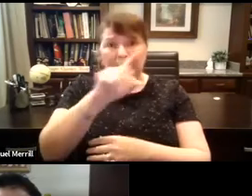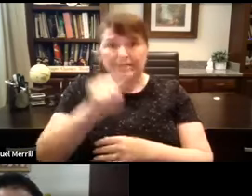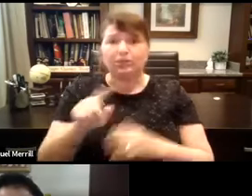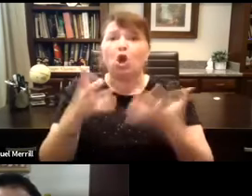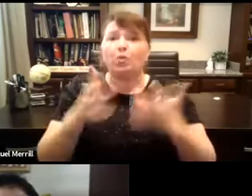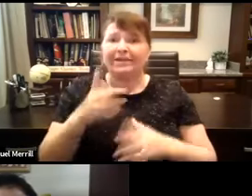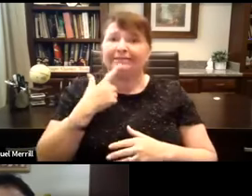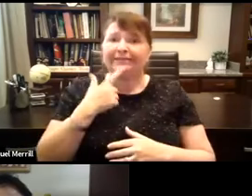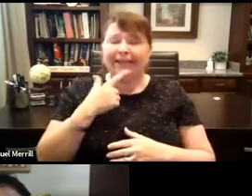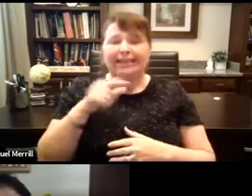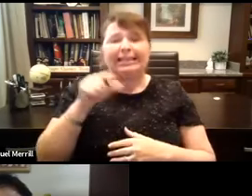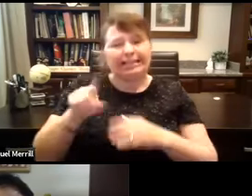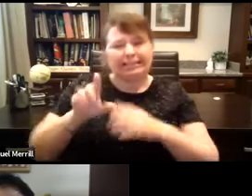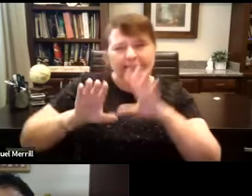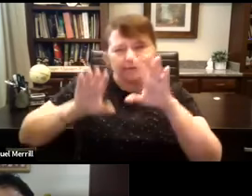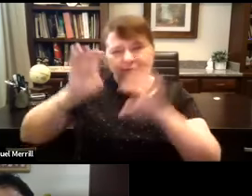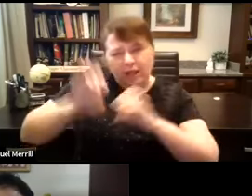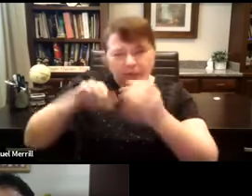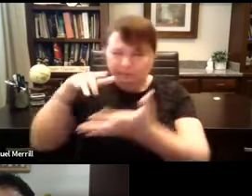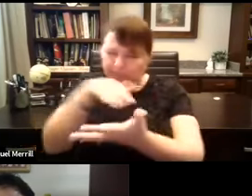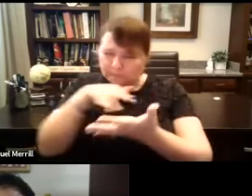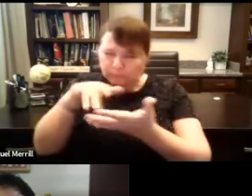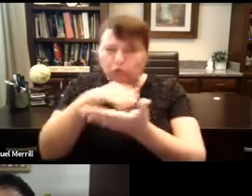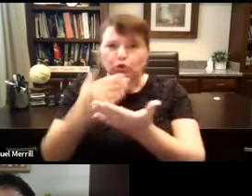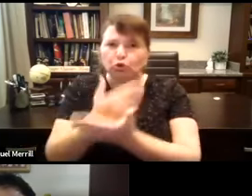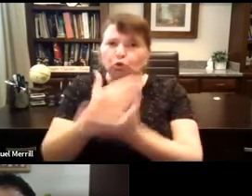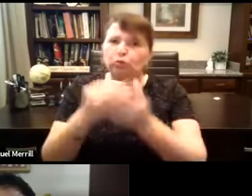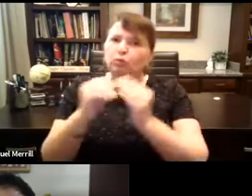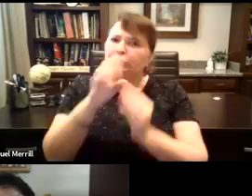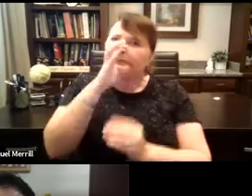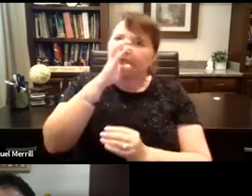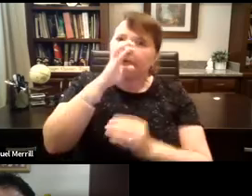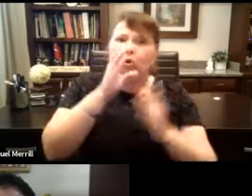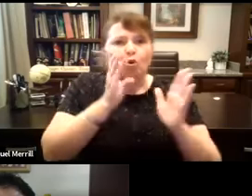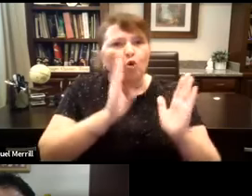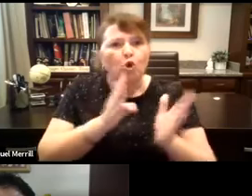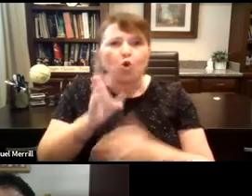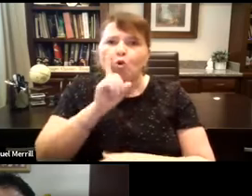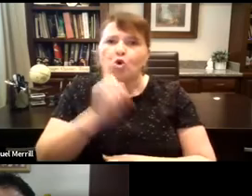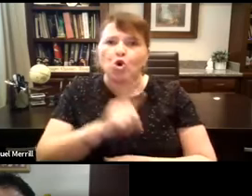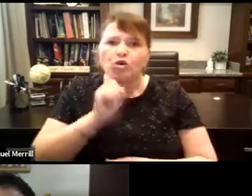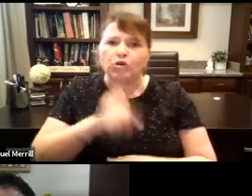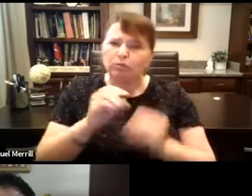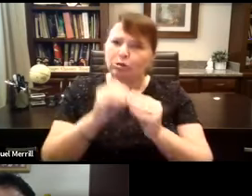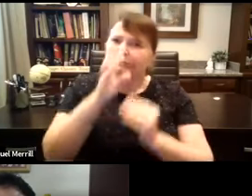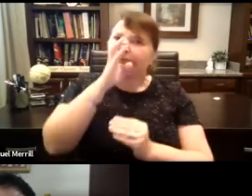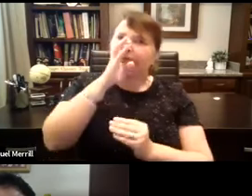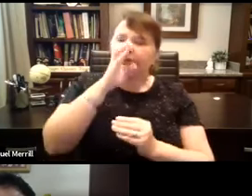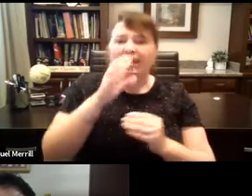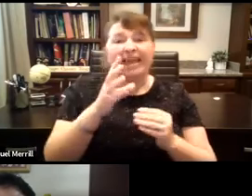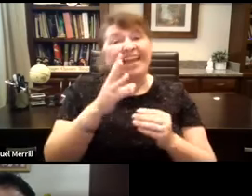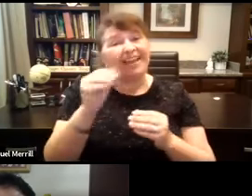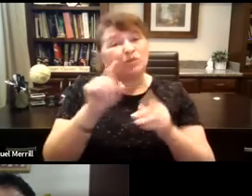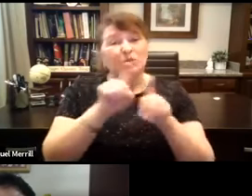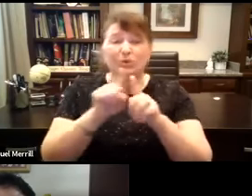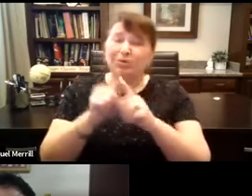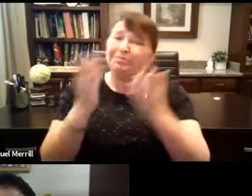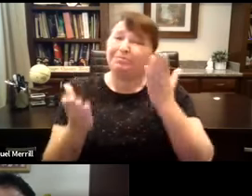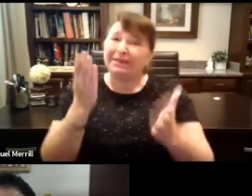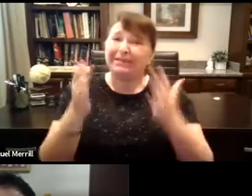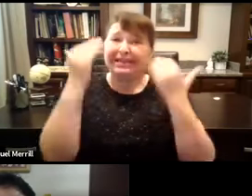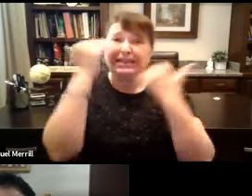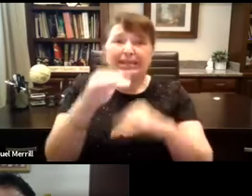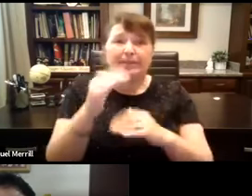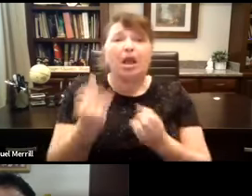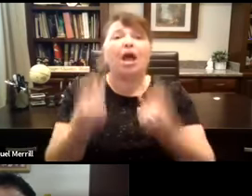that he is evaluating new, stricter orders that, among other things, would suggest limiting the number of